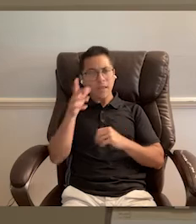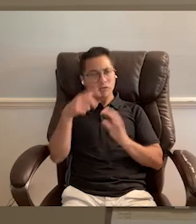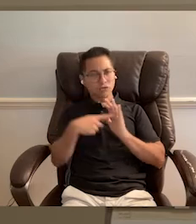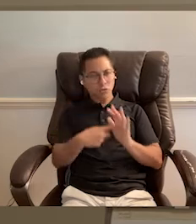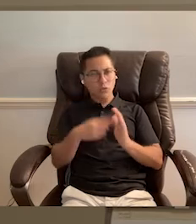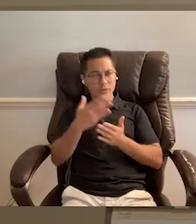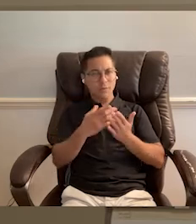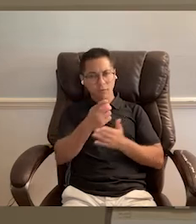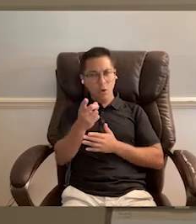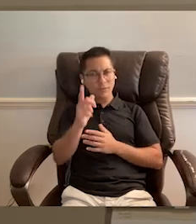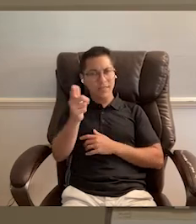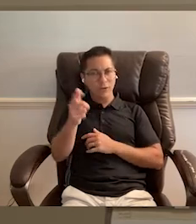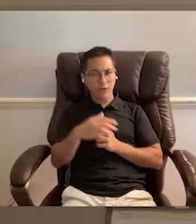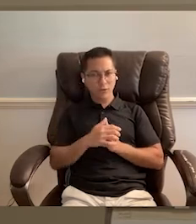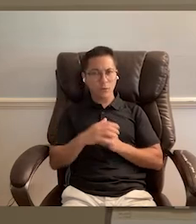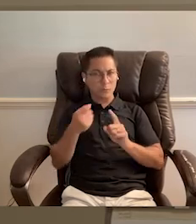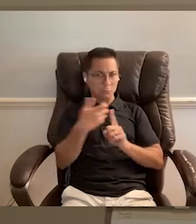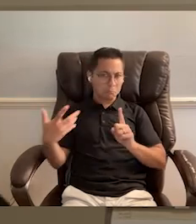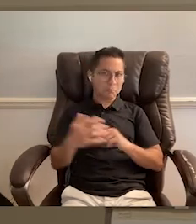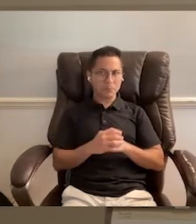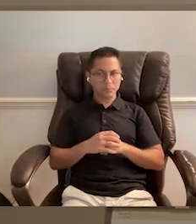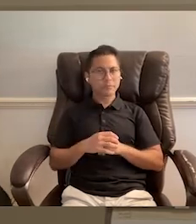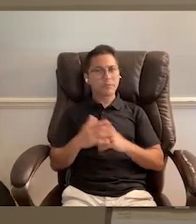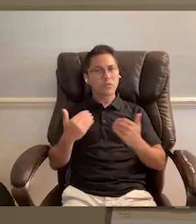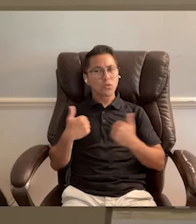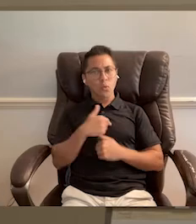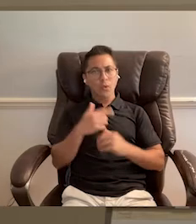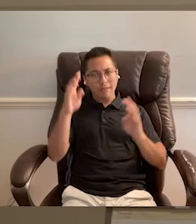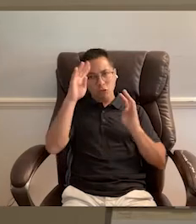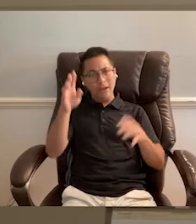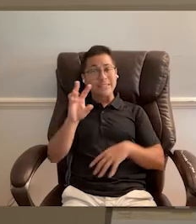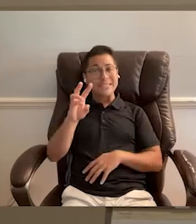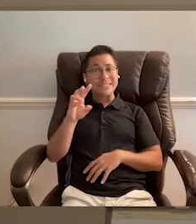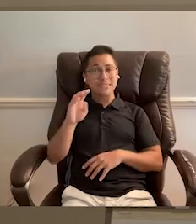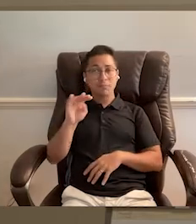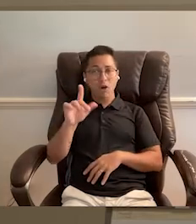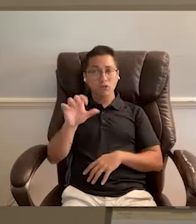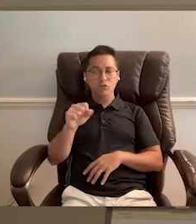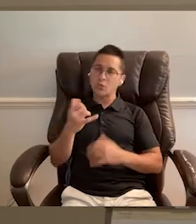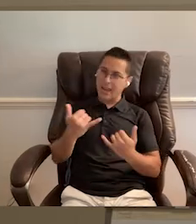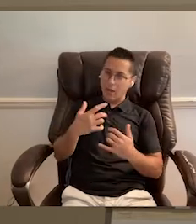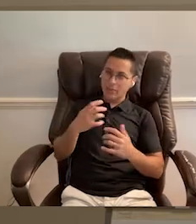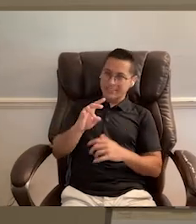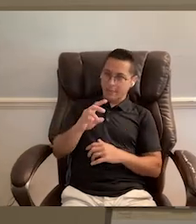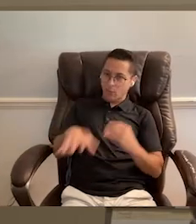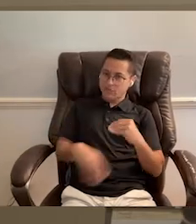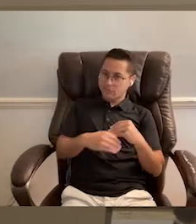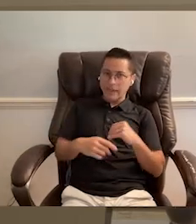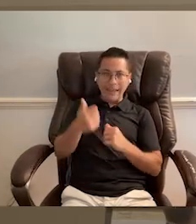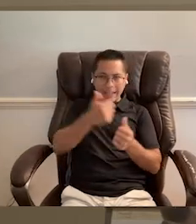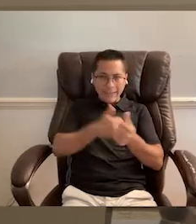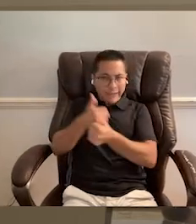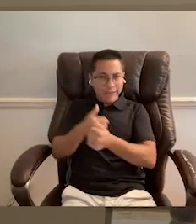that's still there. And then the money management skill, where how to deal with money, cash register, how much you return change. Money management